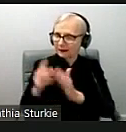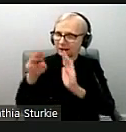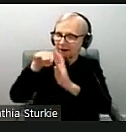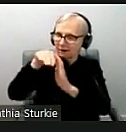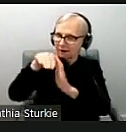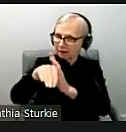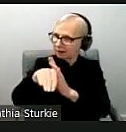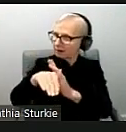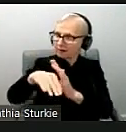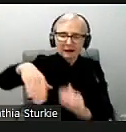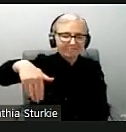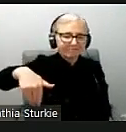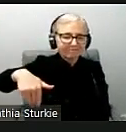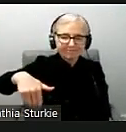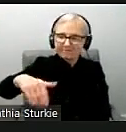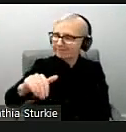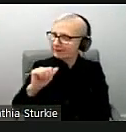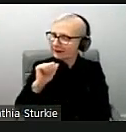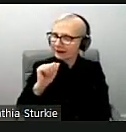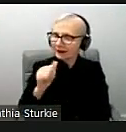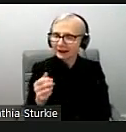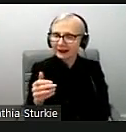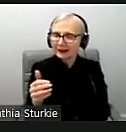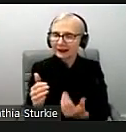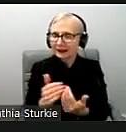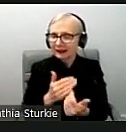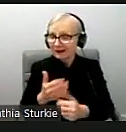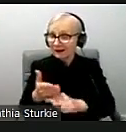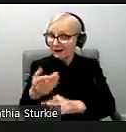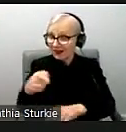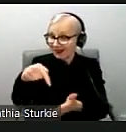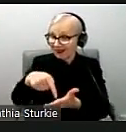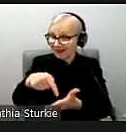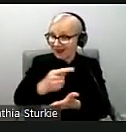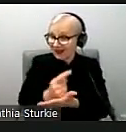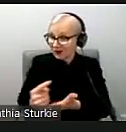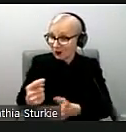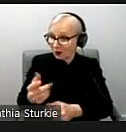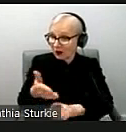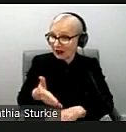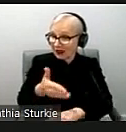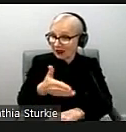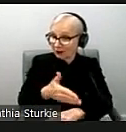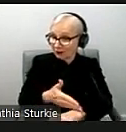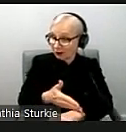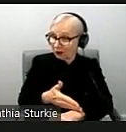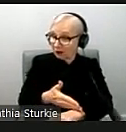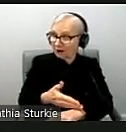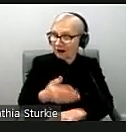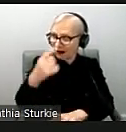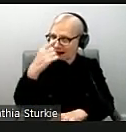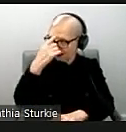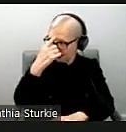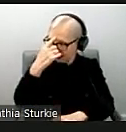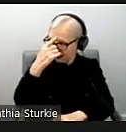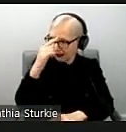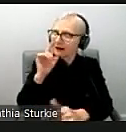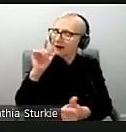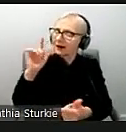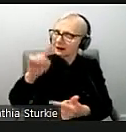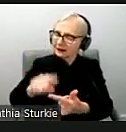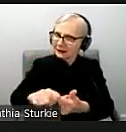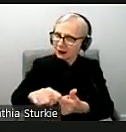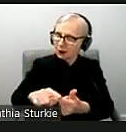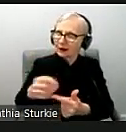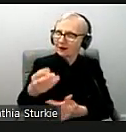not there yet, even if we see a slight improvement as this week goes on. It's really going to be, I think, not until we see